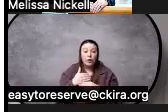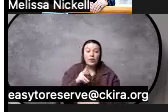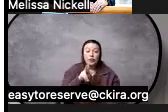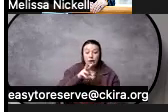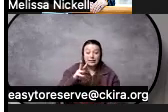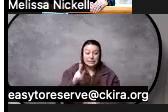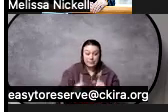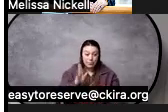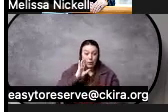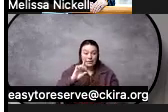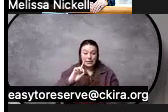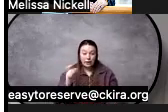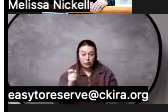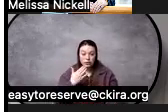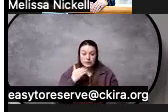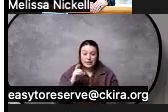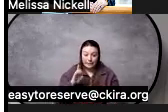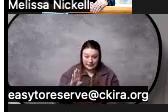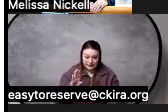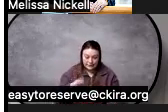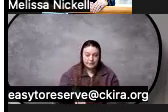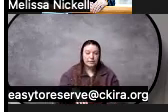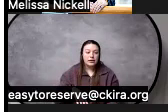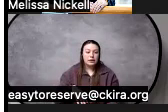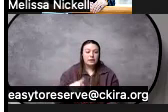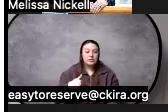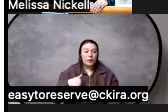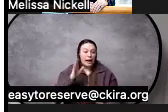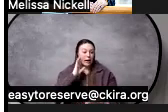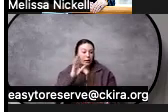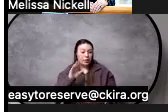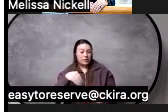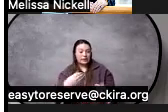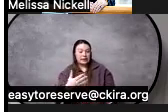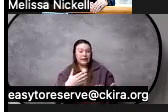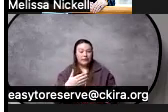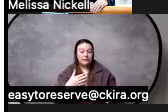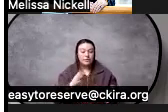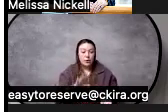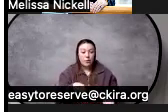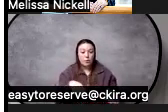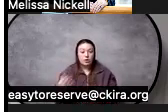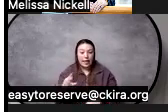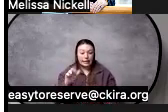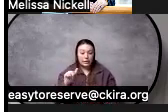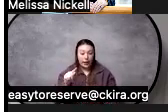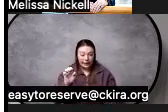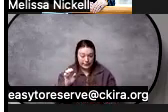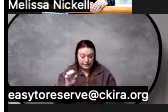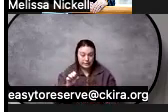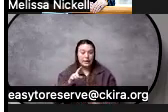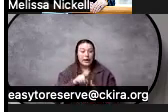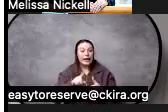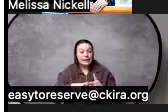those 36, I would give the mortality rate, and then I would give it to I would then extrapolate that and say, okay, at